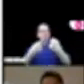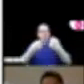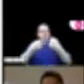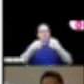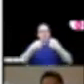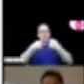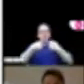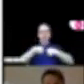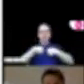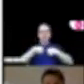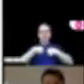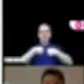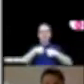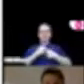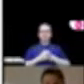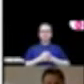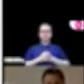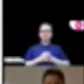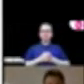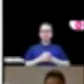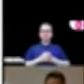Then my last post.